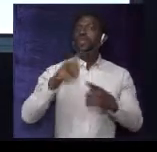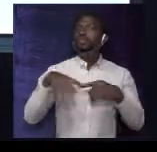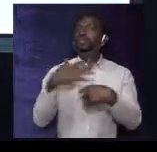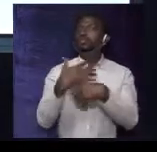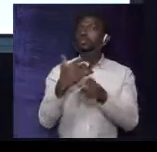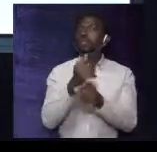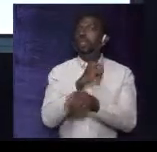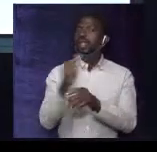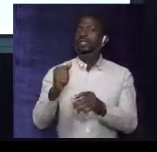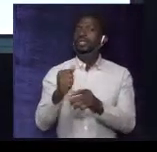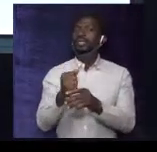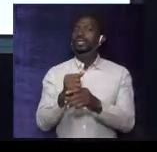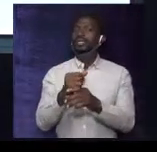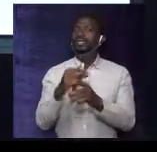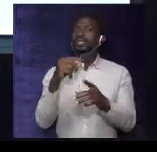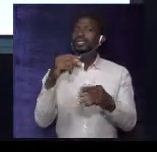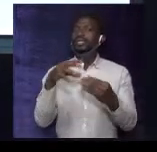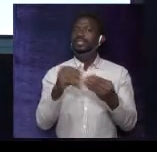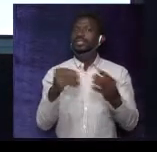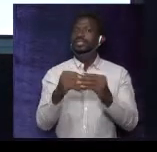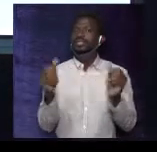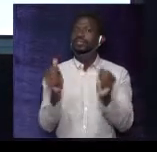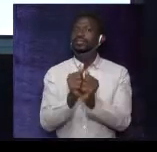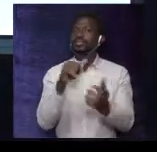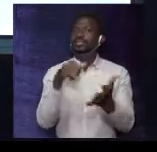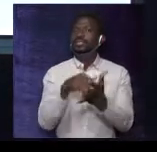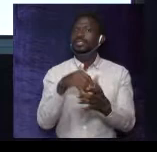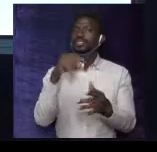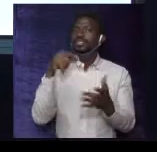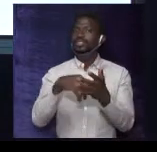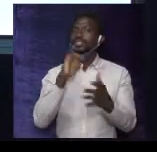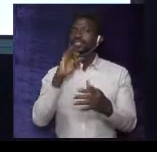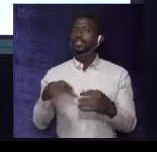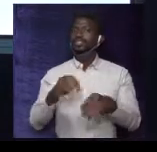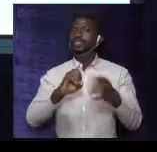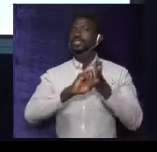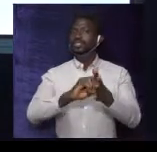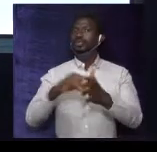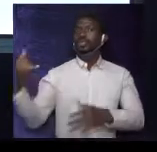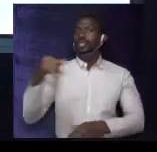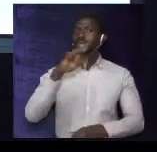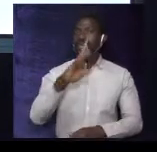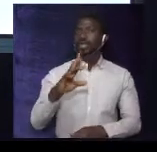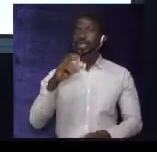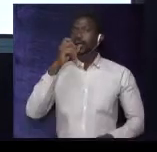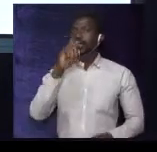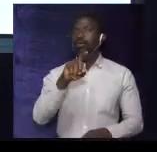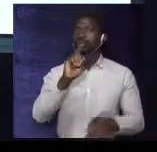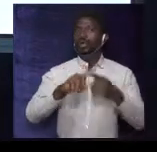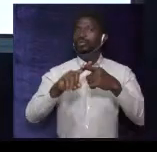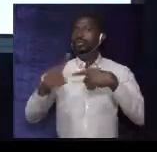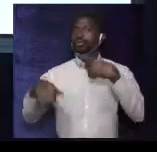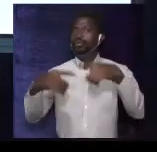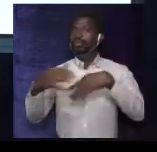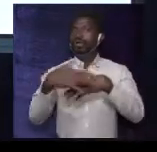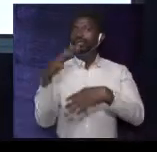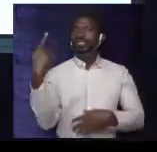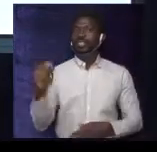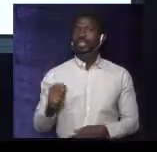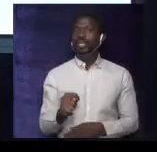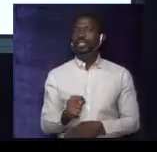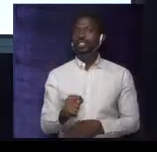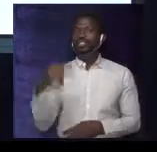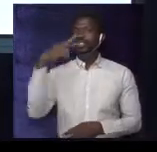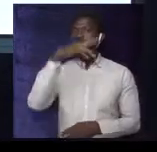If we are to make a sentence with it, this is an example. They were ordered to go after the